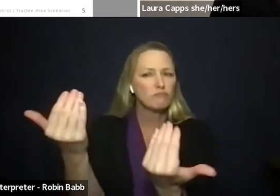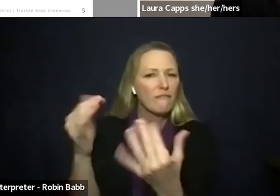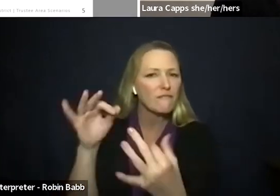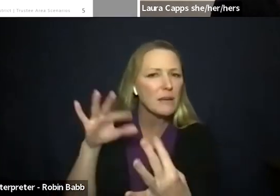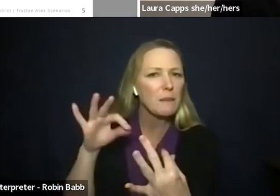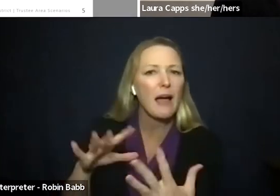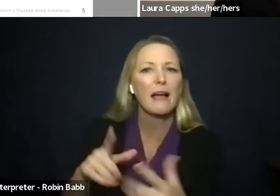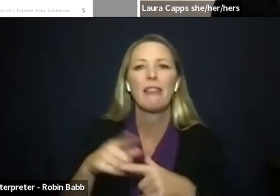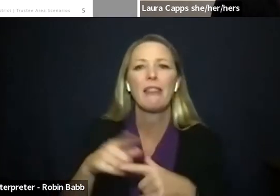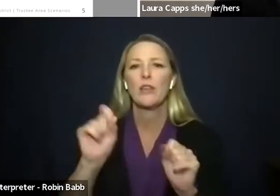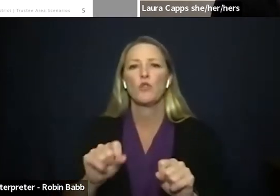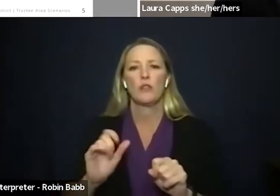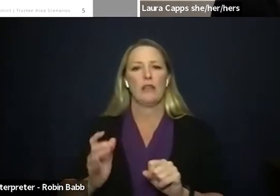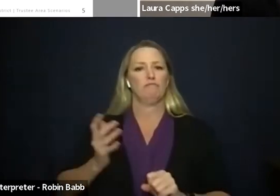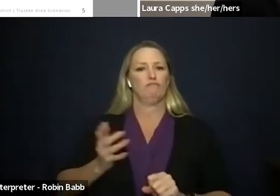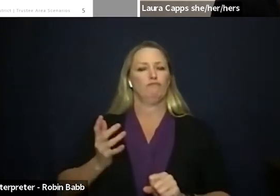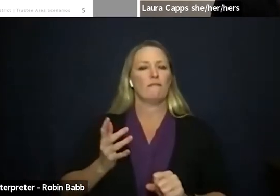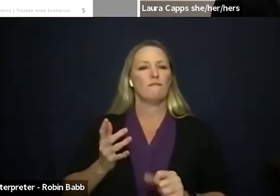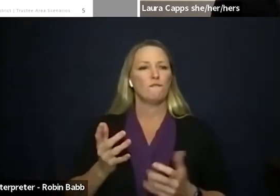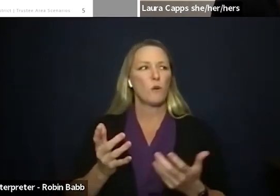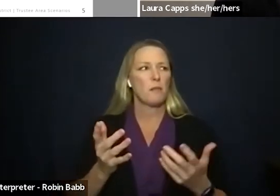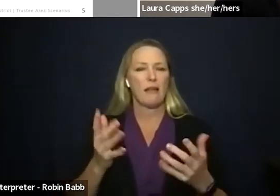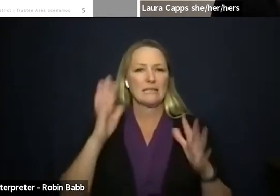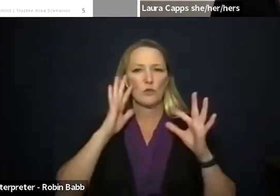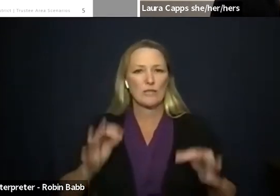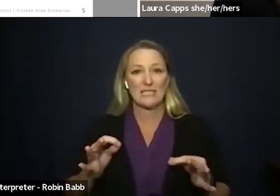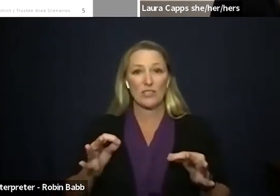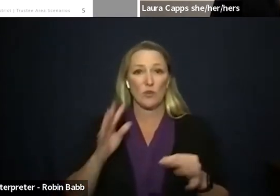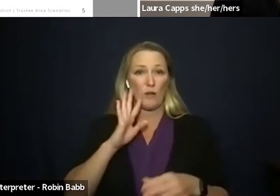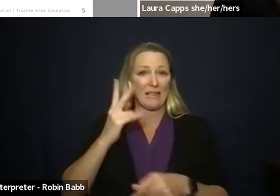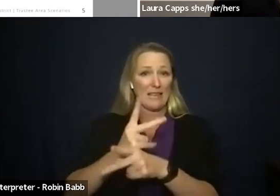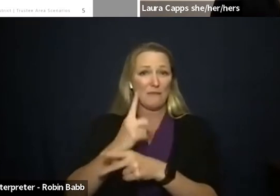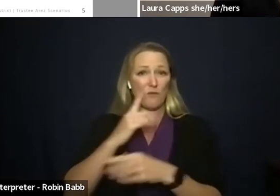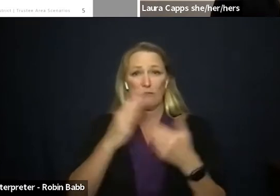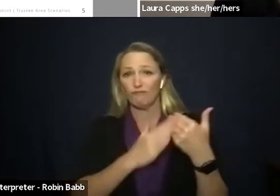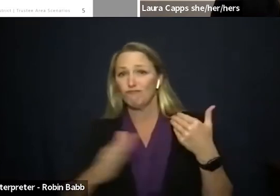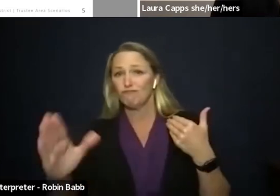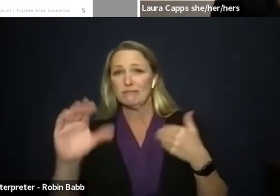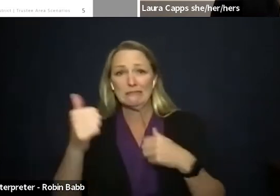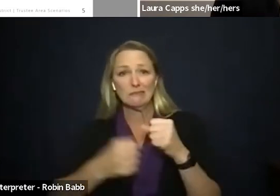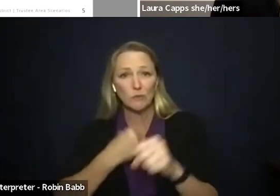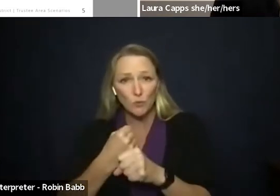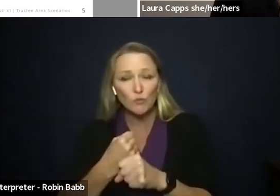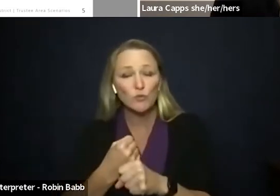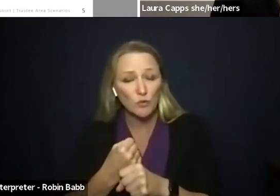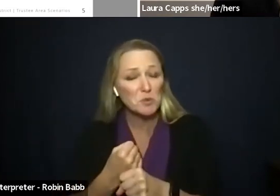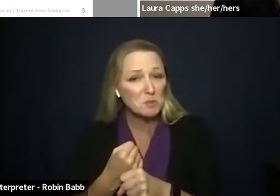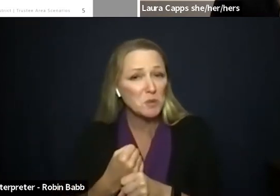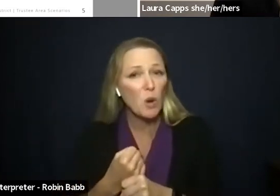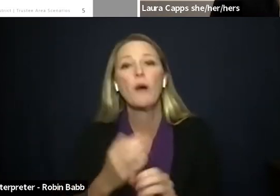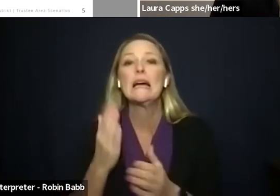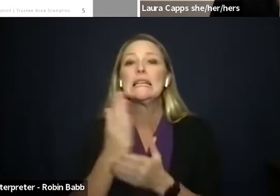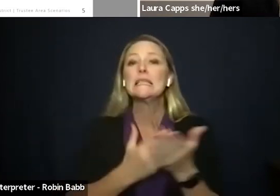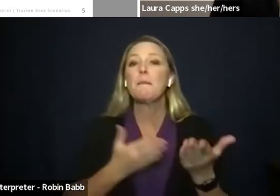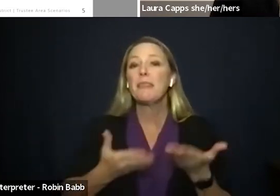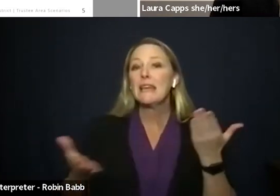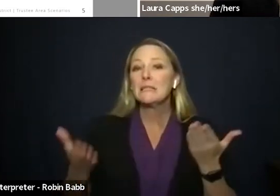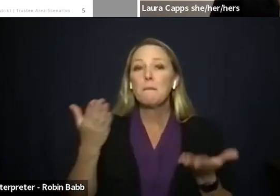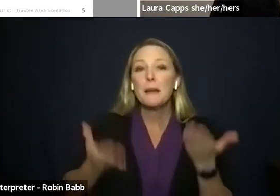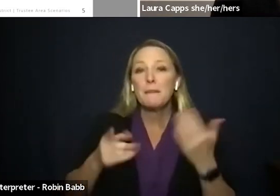for for you know the next several years and so um you know some things that you might